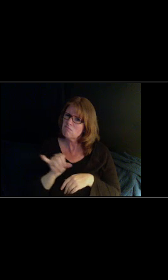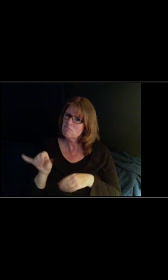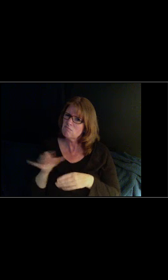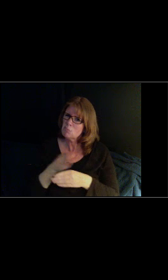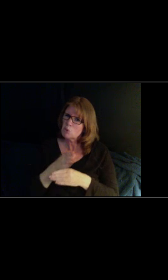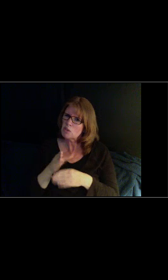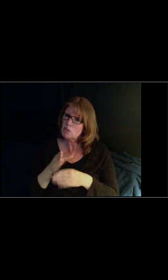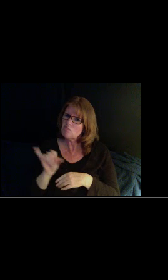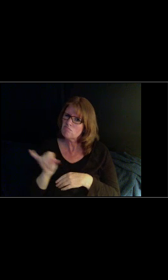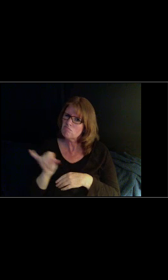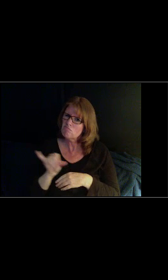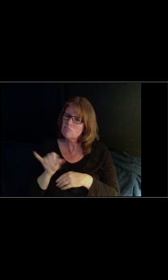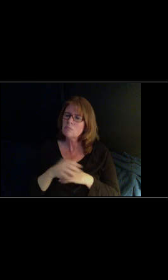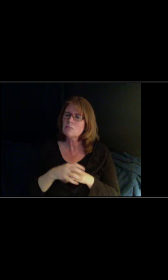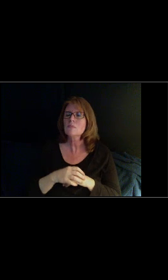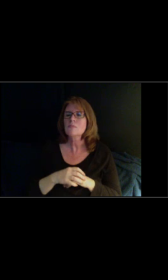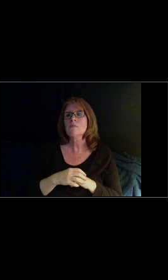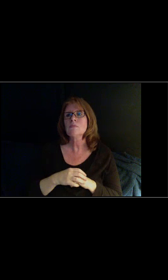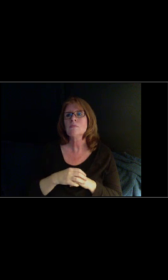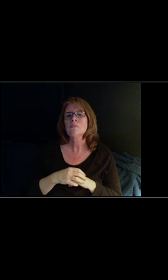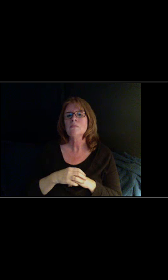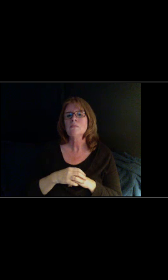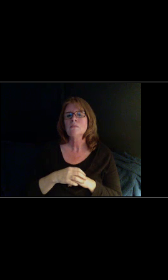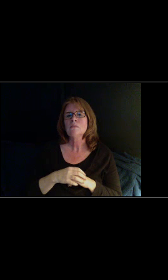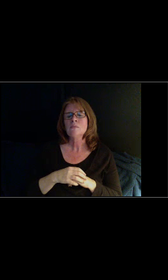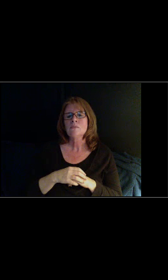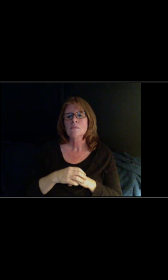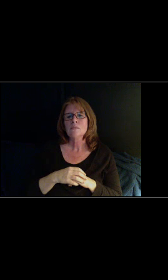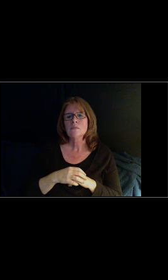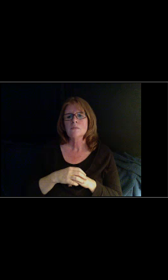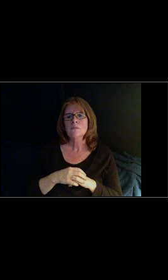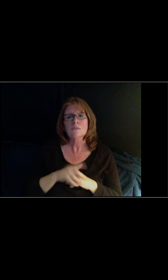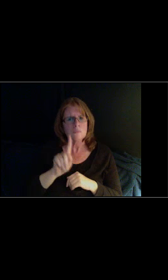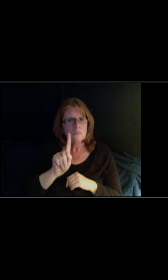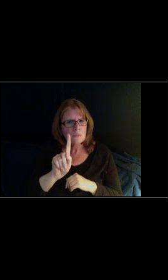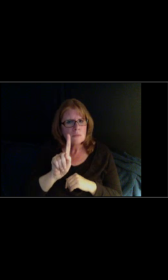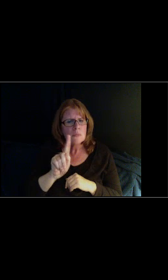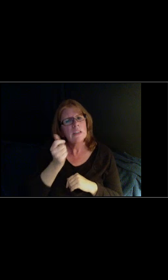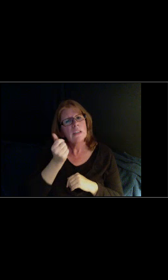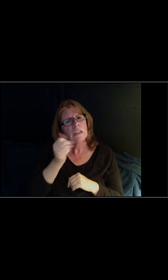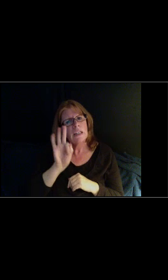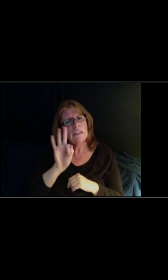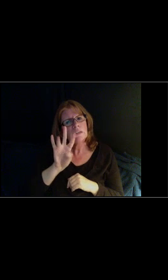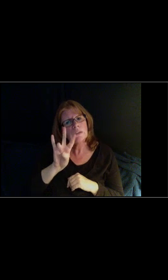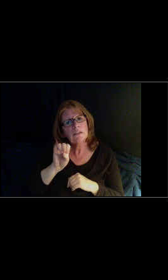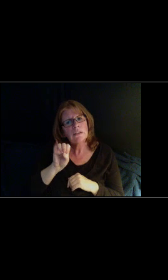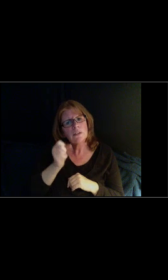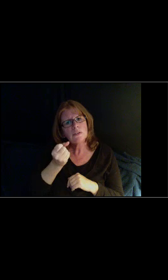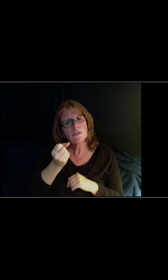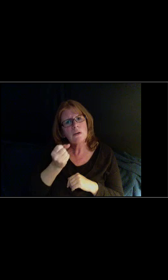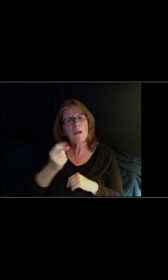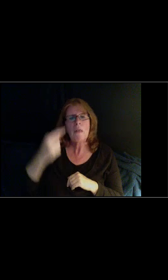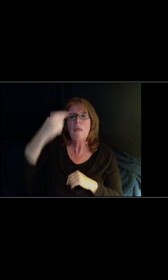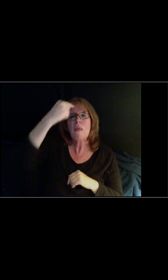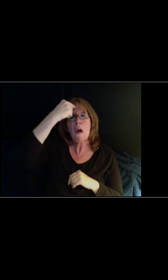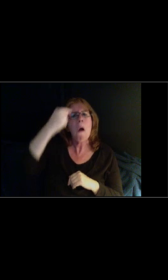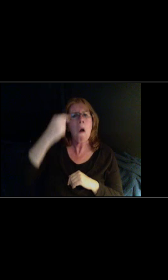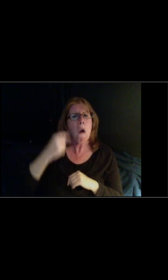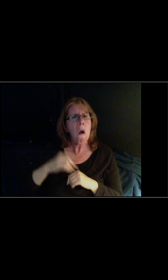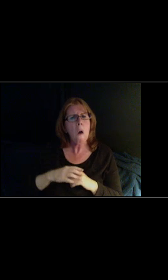Ethics. And even when it changed, there were a lot of similarities from the original Code of Ethics to the one that we moved